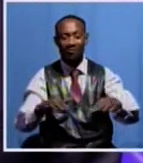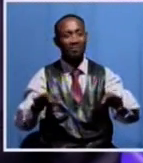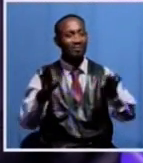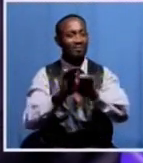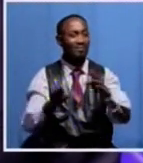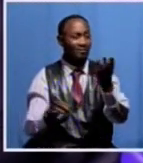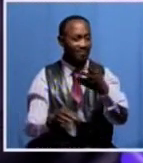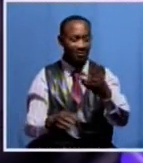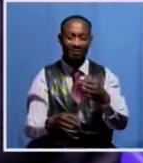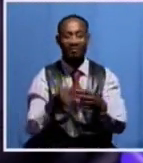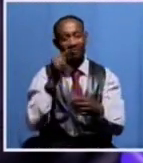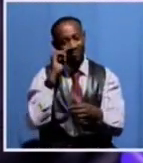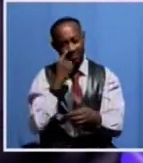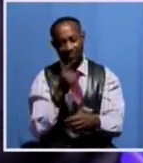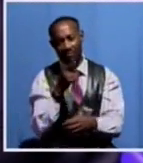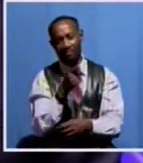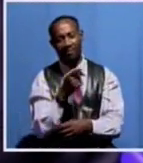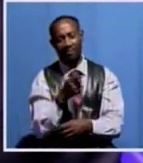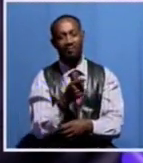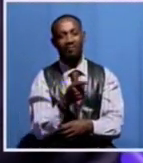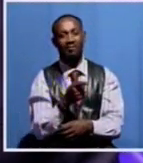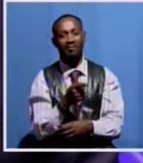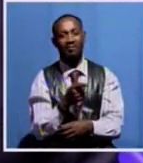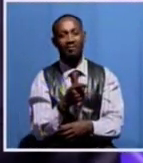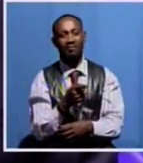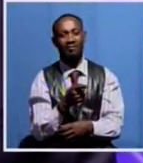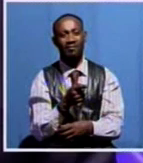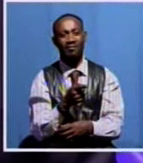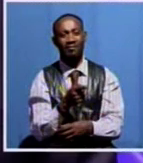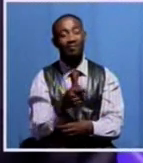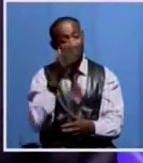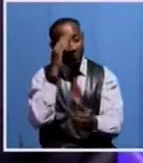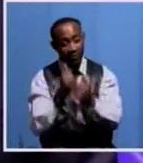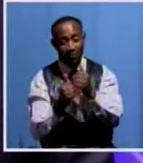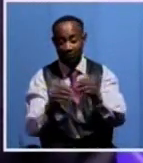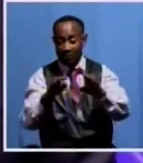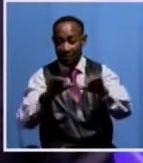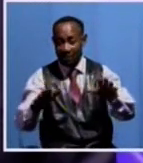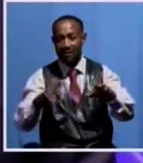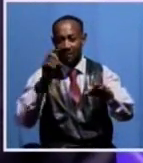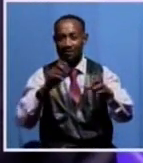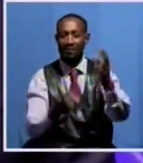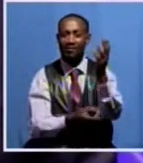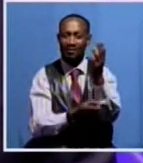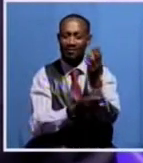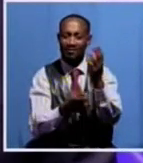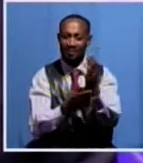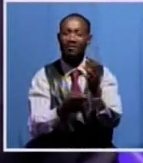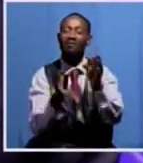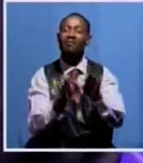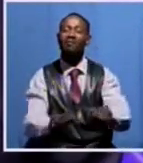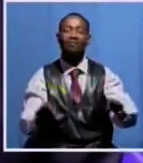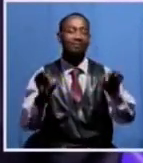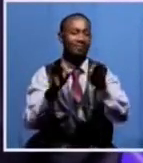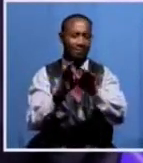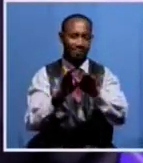idea before, that land has no value, but what has value is the development on that land. Land has inherent value, and